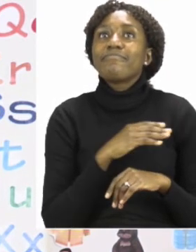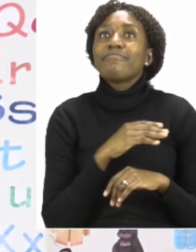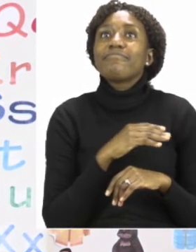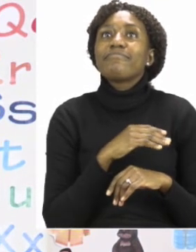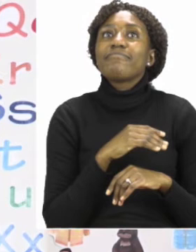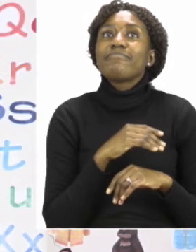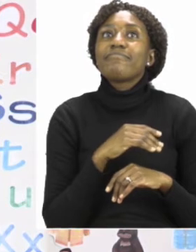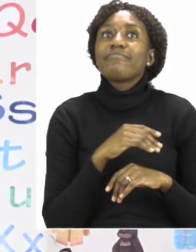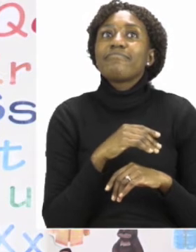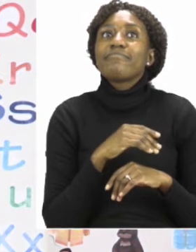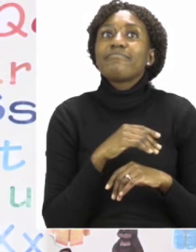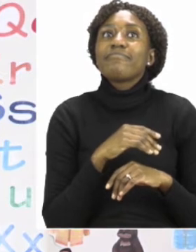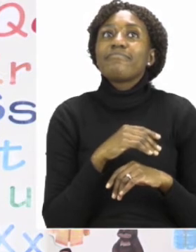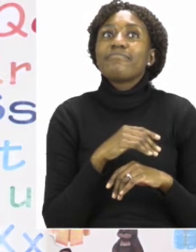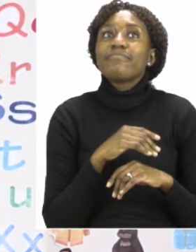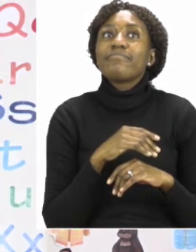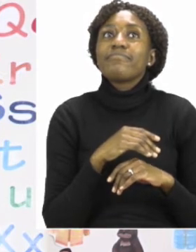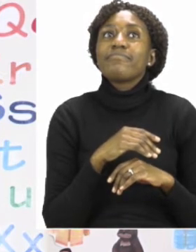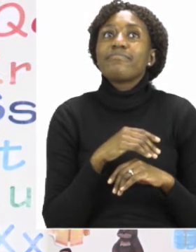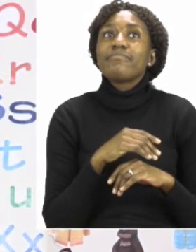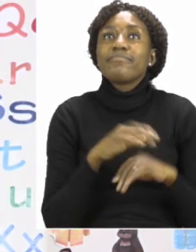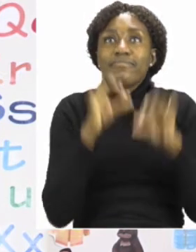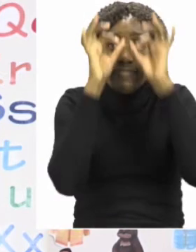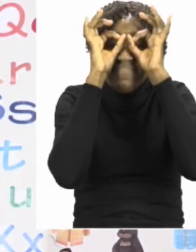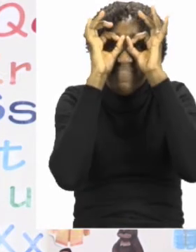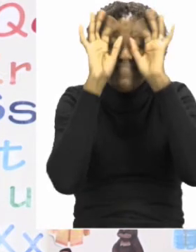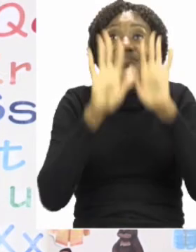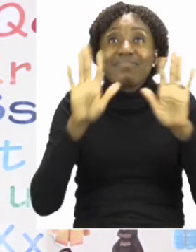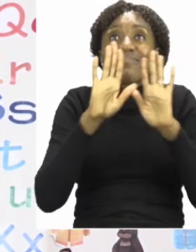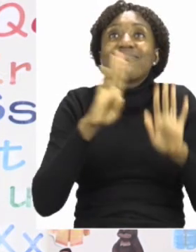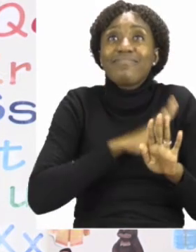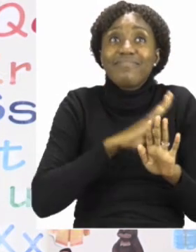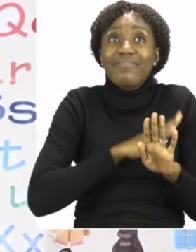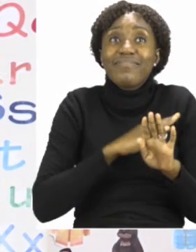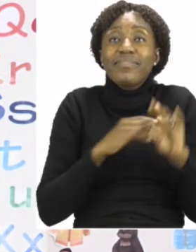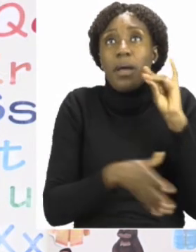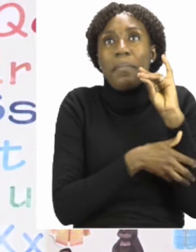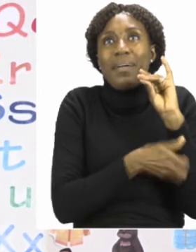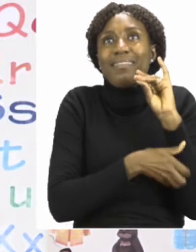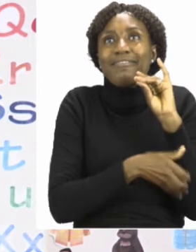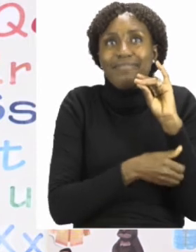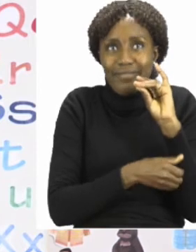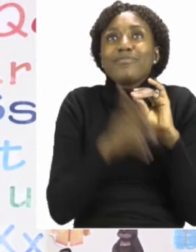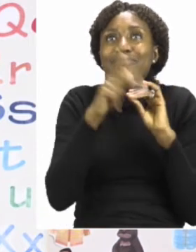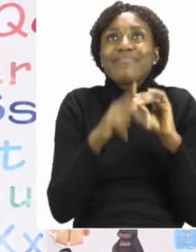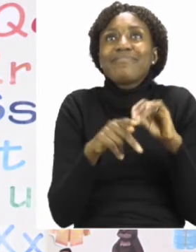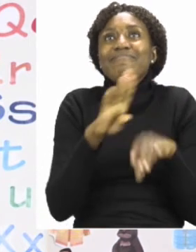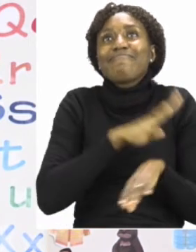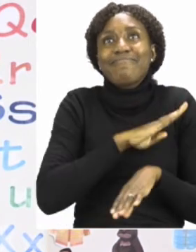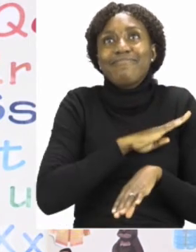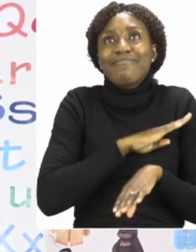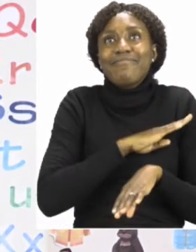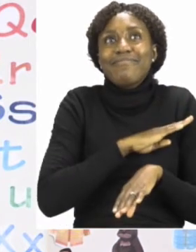Then we also have our owl and our monkey. They are also